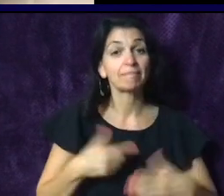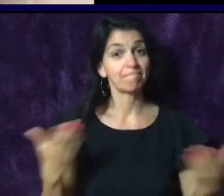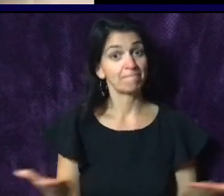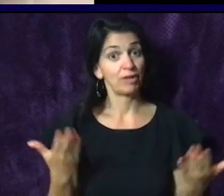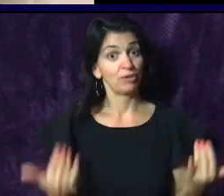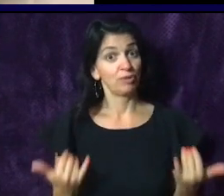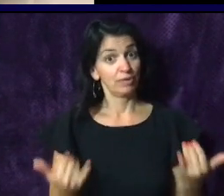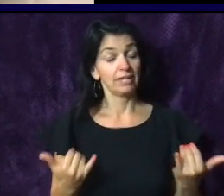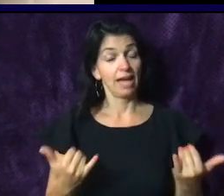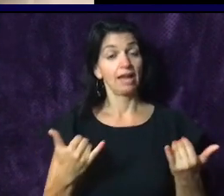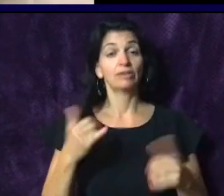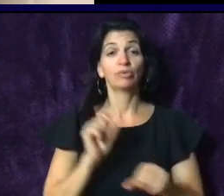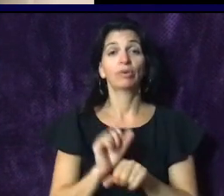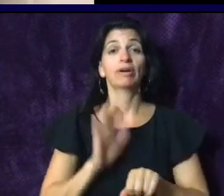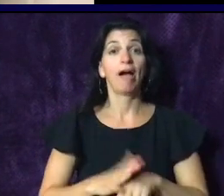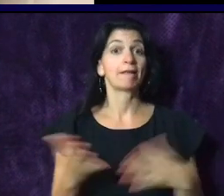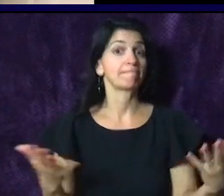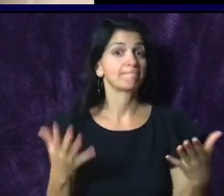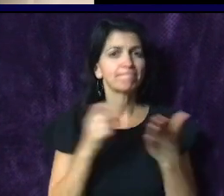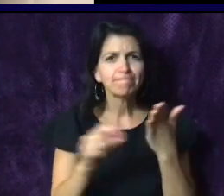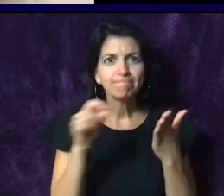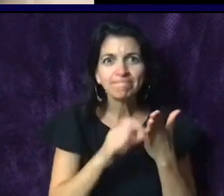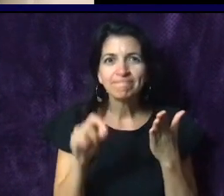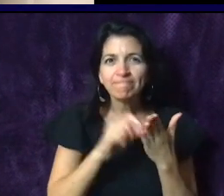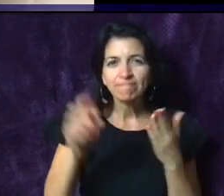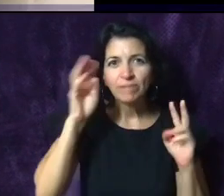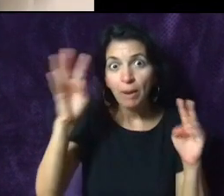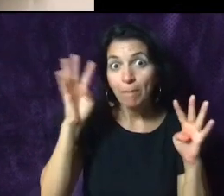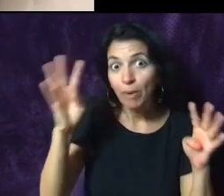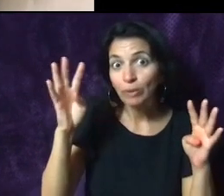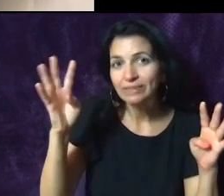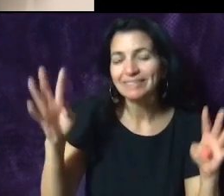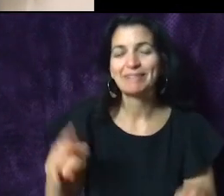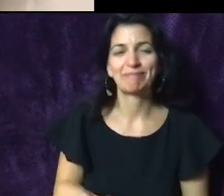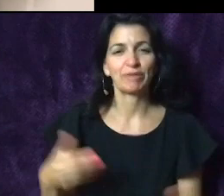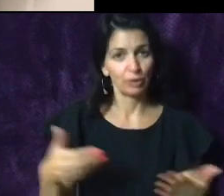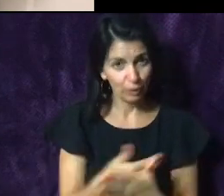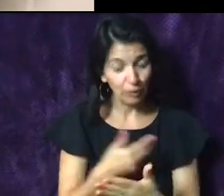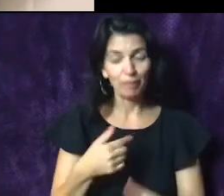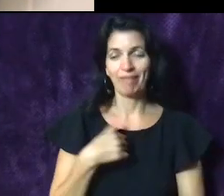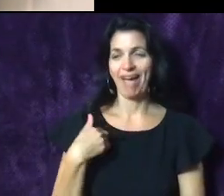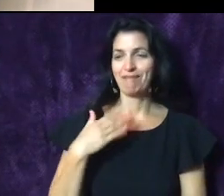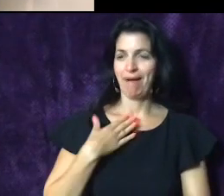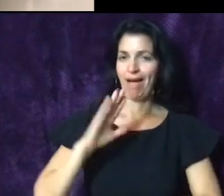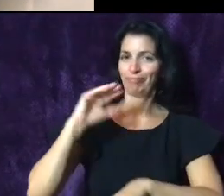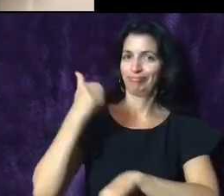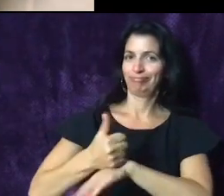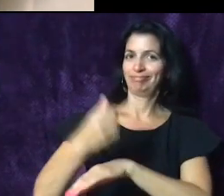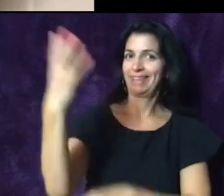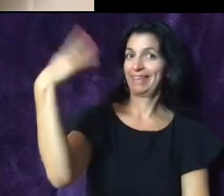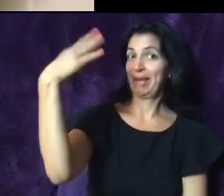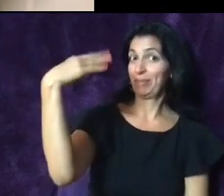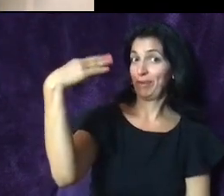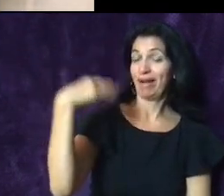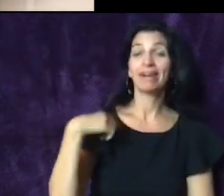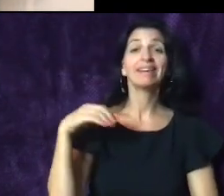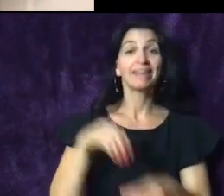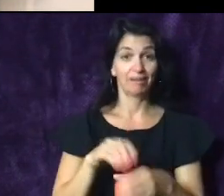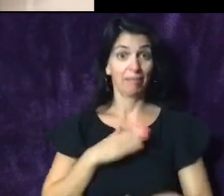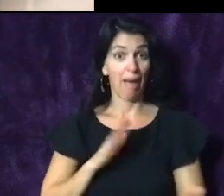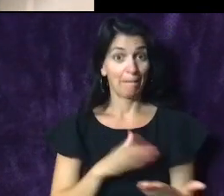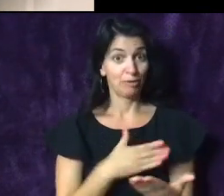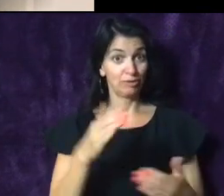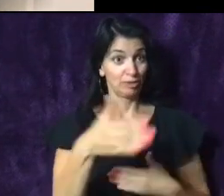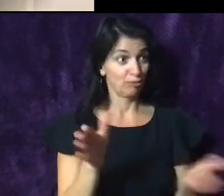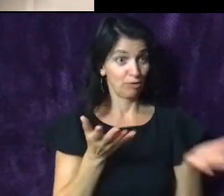work on composing, and we're doing it in such a new way. I've got my camera here. We are here in my music room. You can